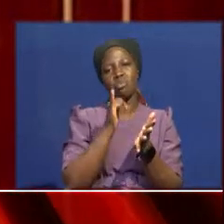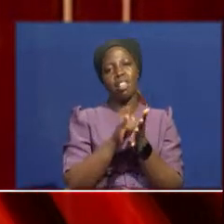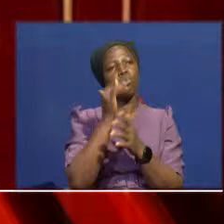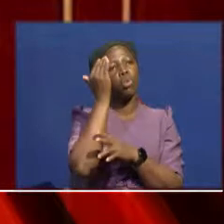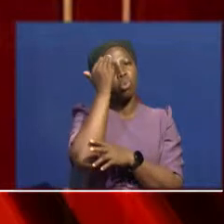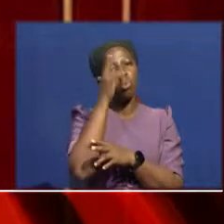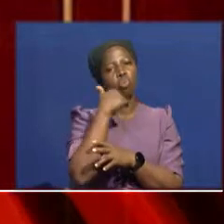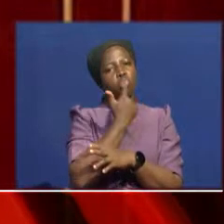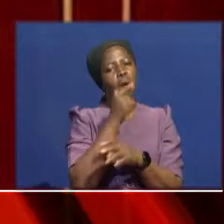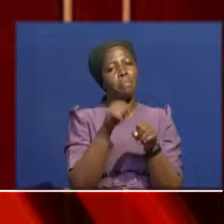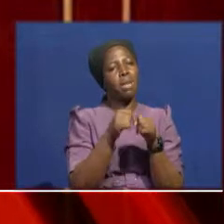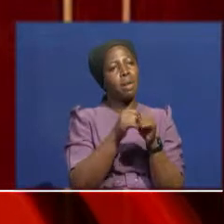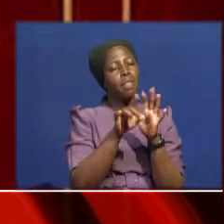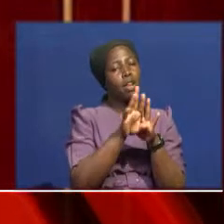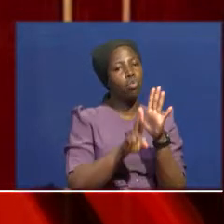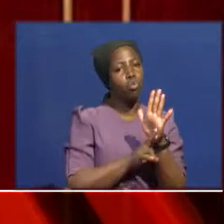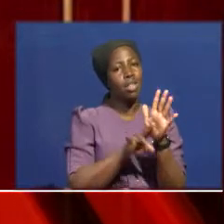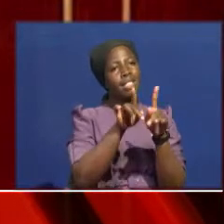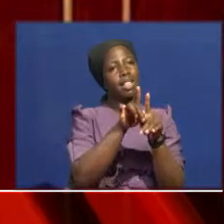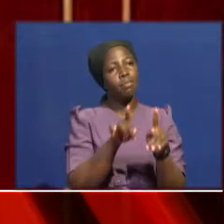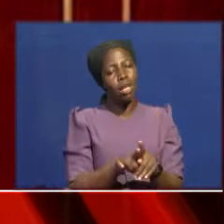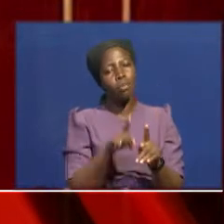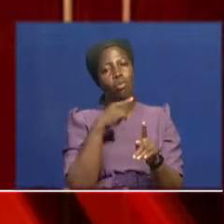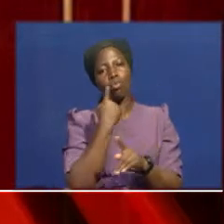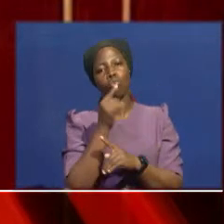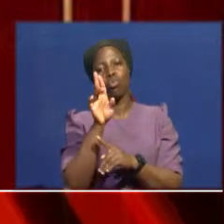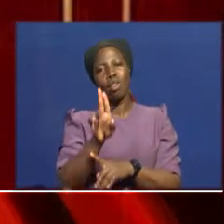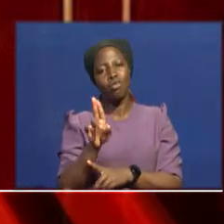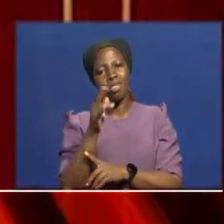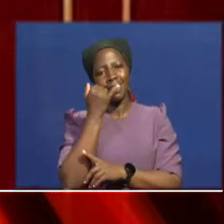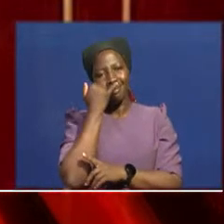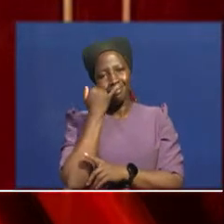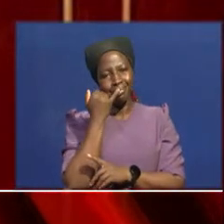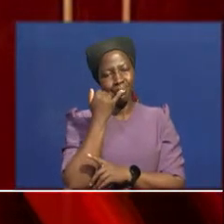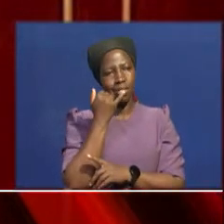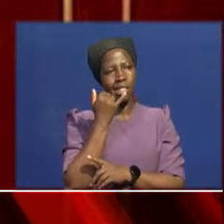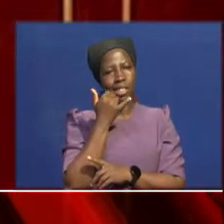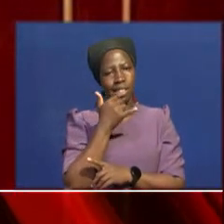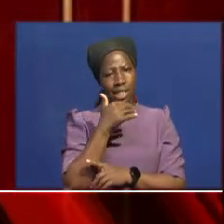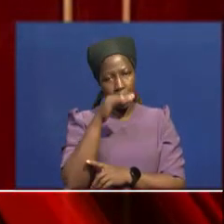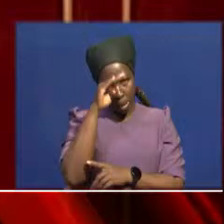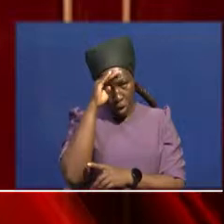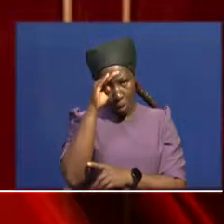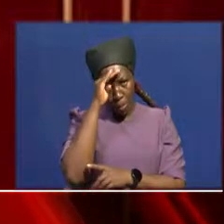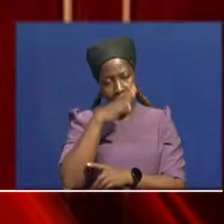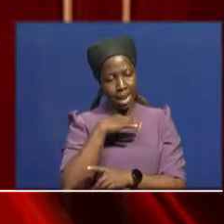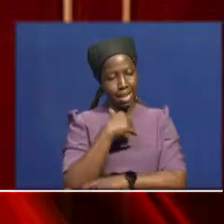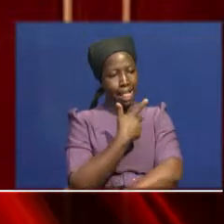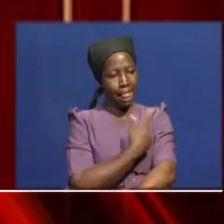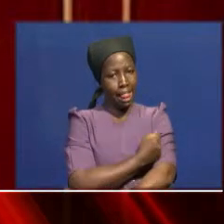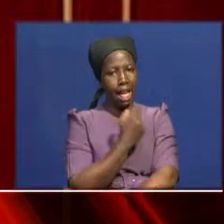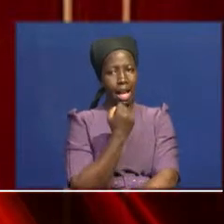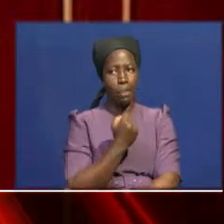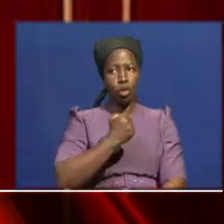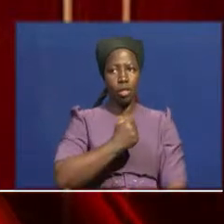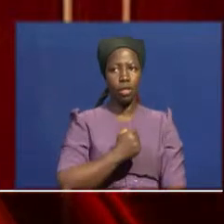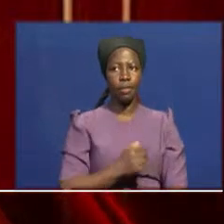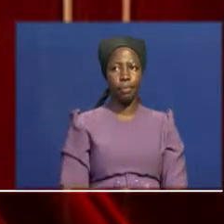and drug abuse possibilities among the drivers. These are things that we should support as people of